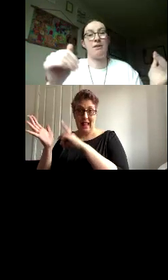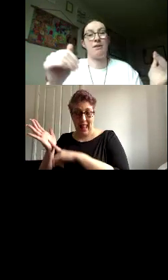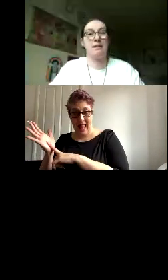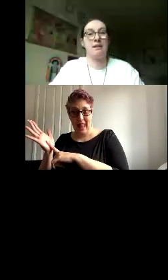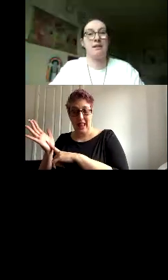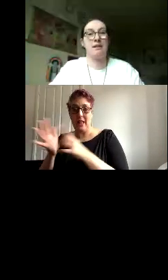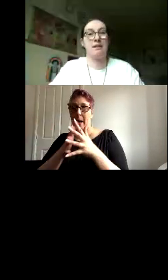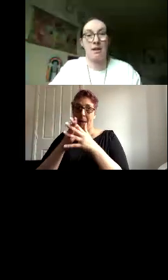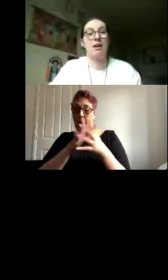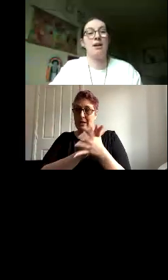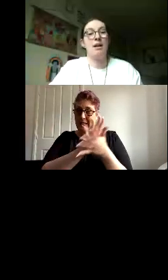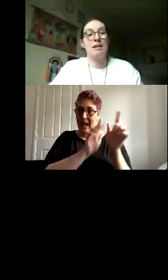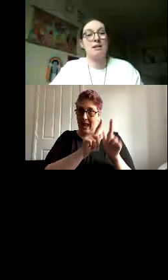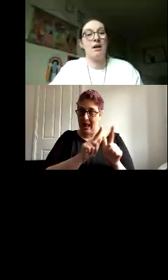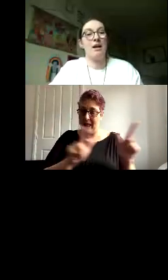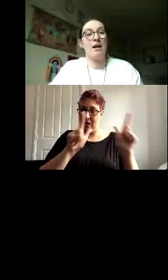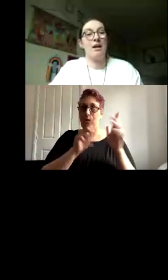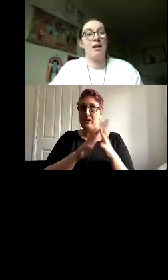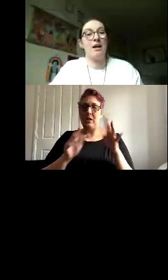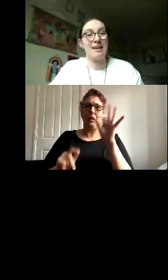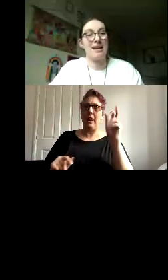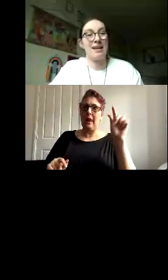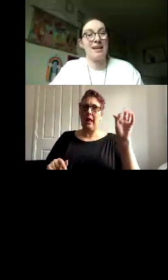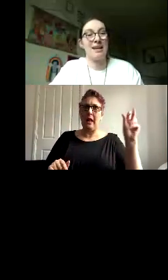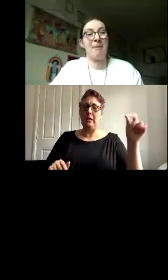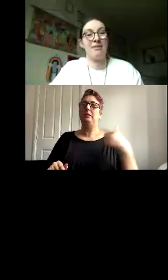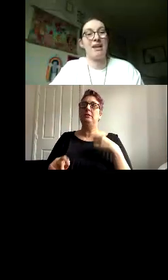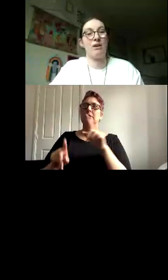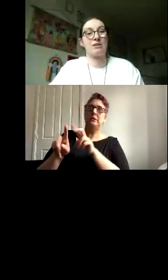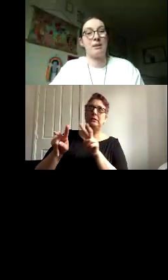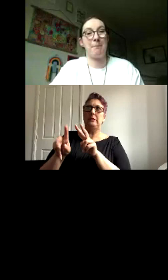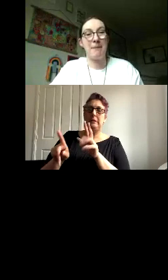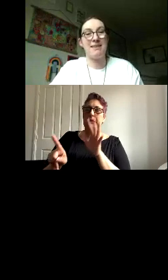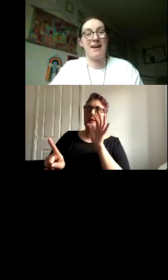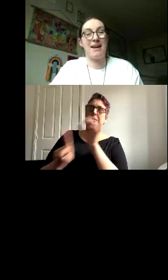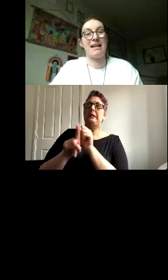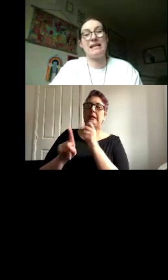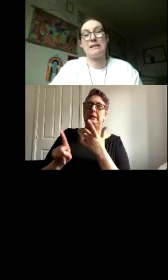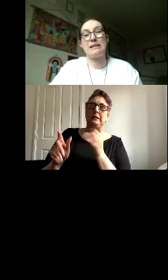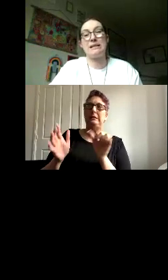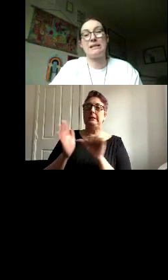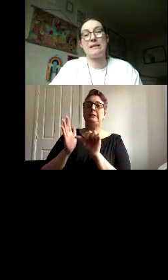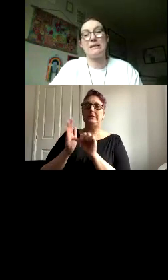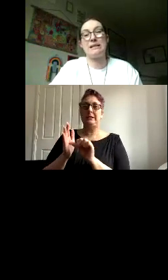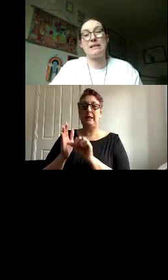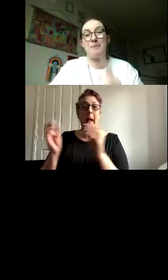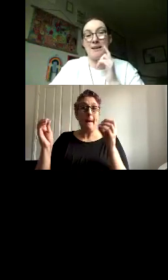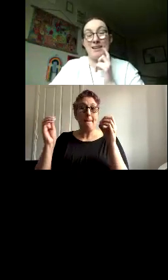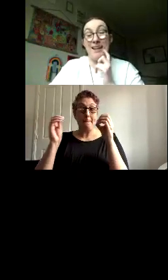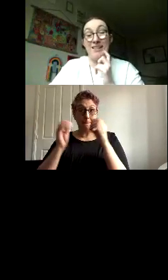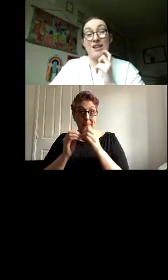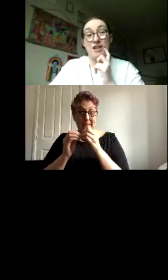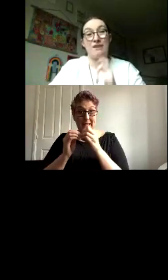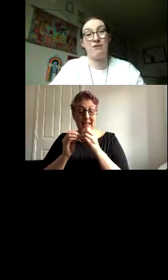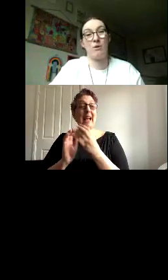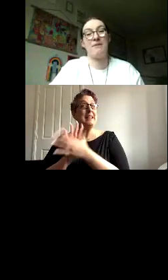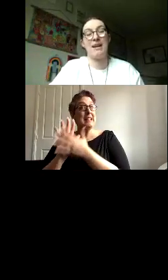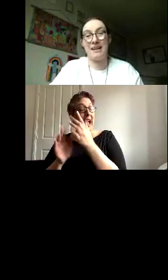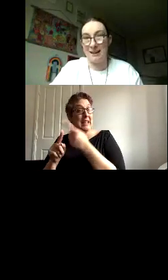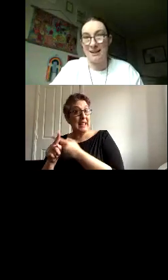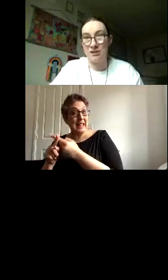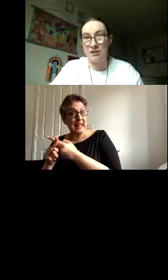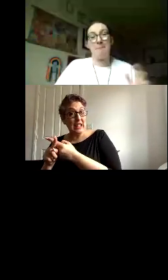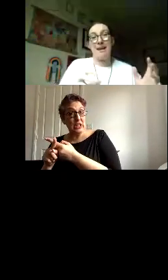very different. So if we think about the answer B there, is BSL a signed form